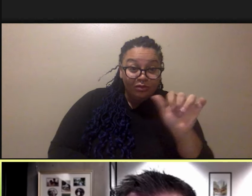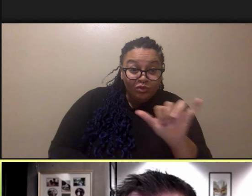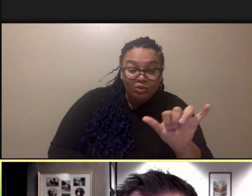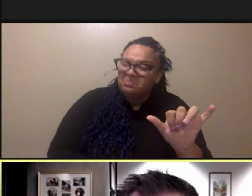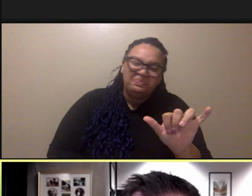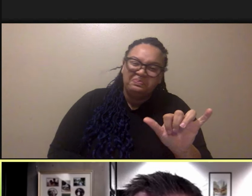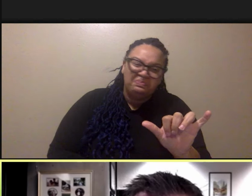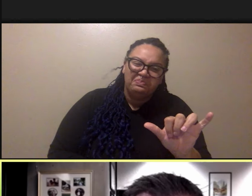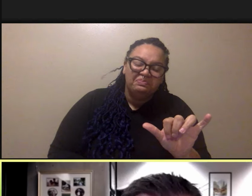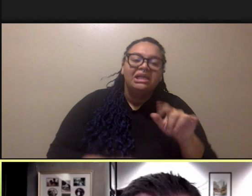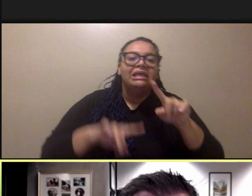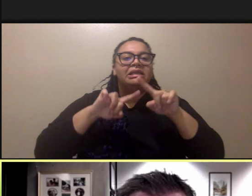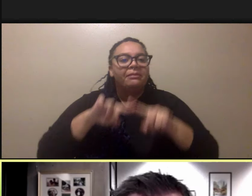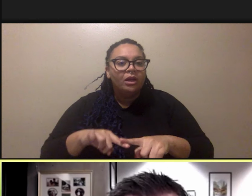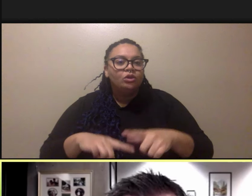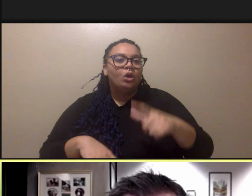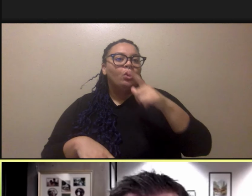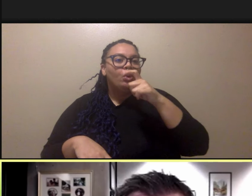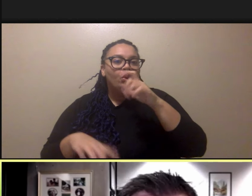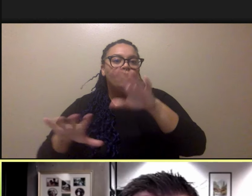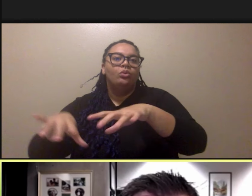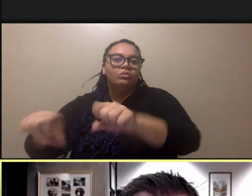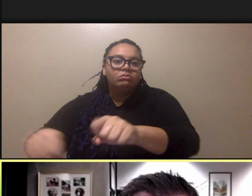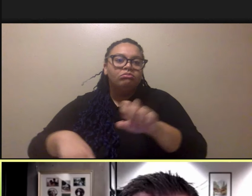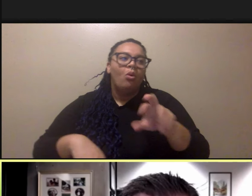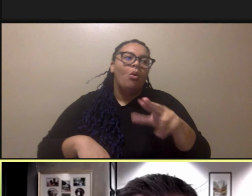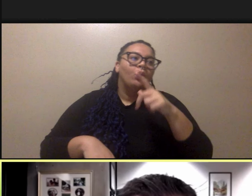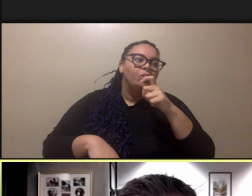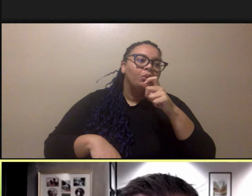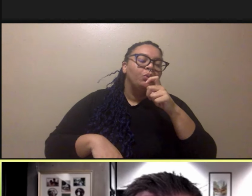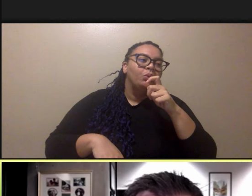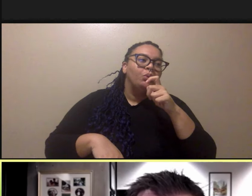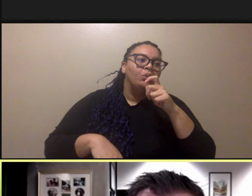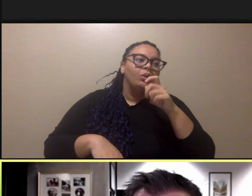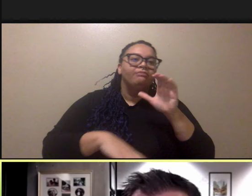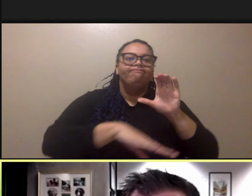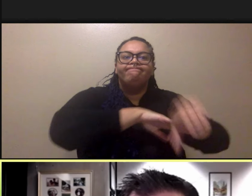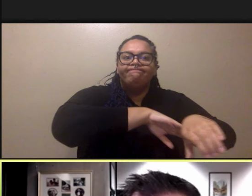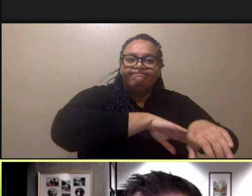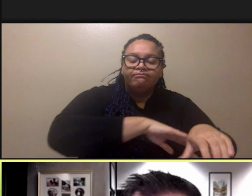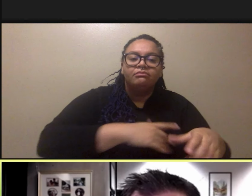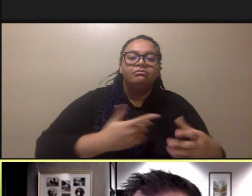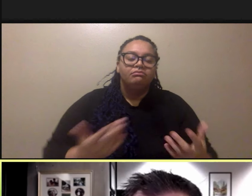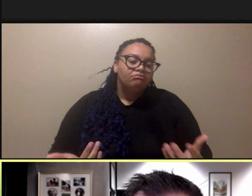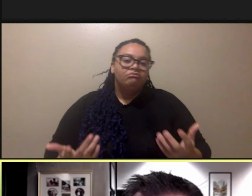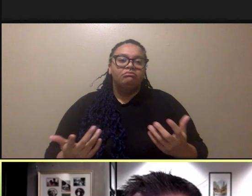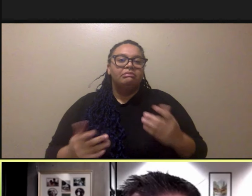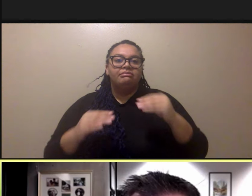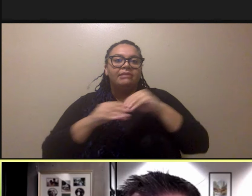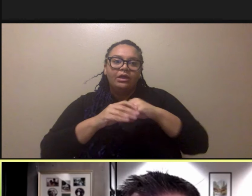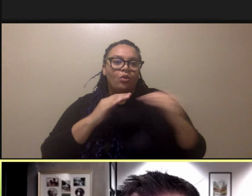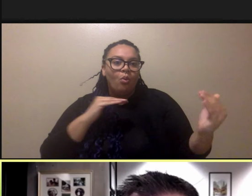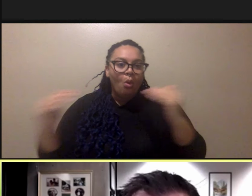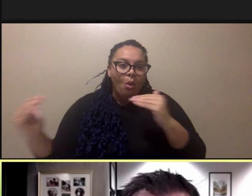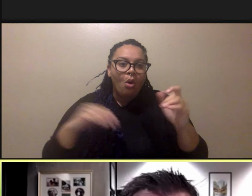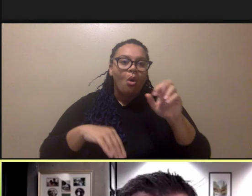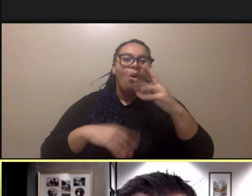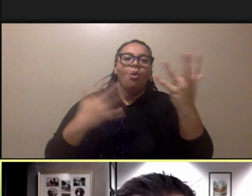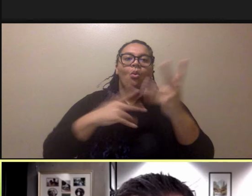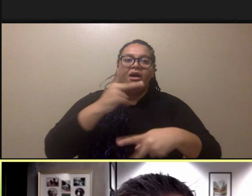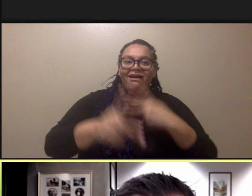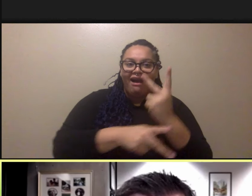depend on who defeated whom in wars, or what kind of